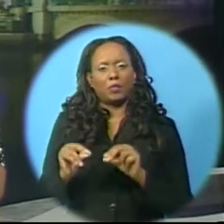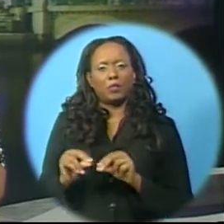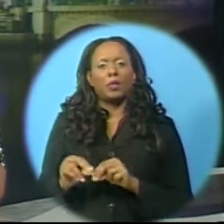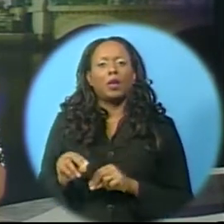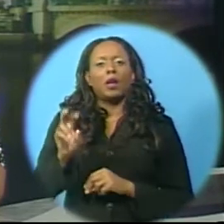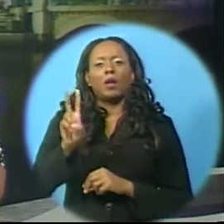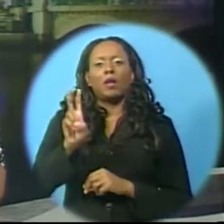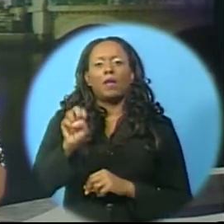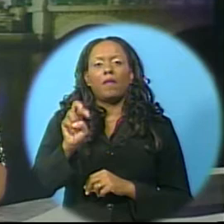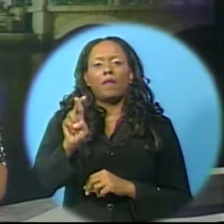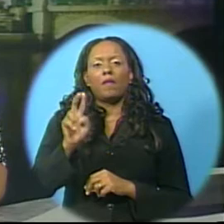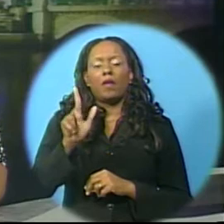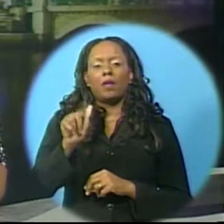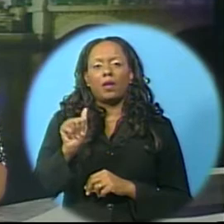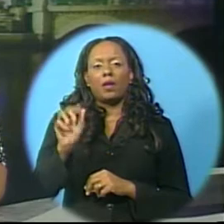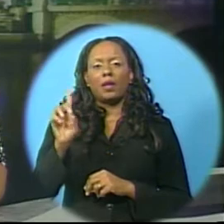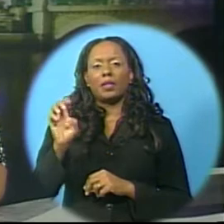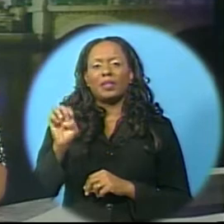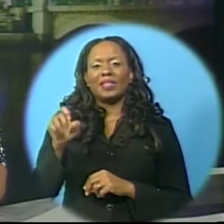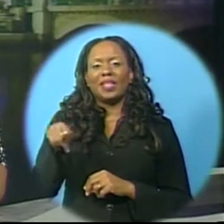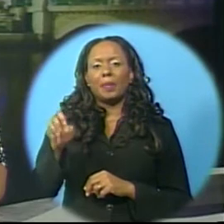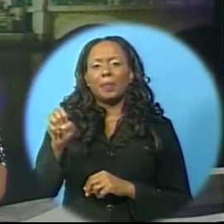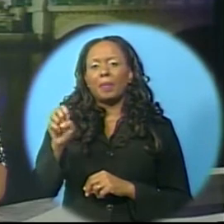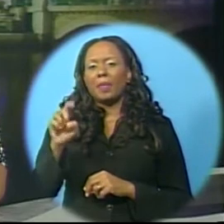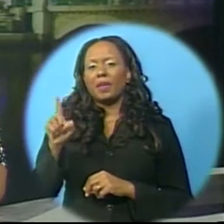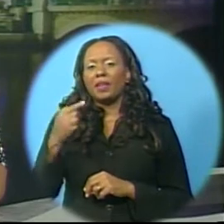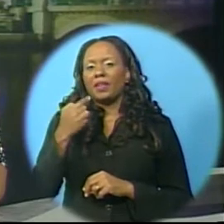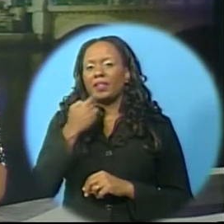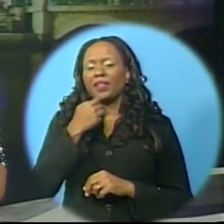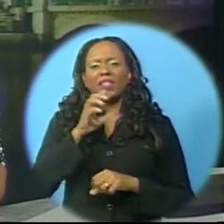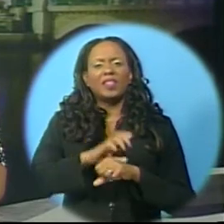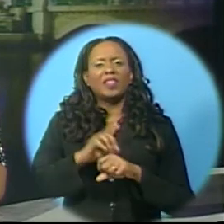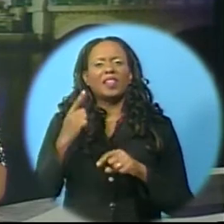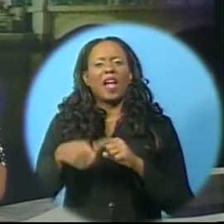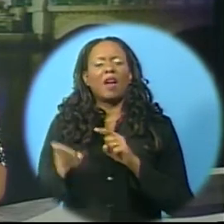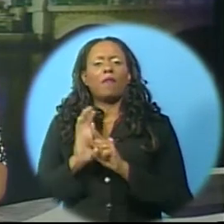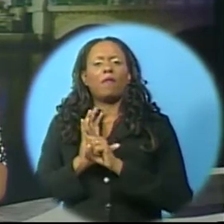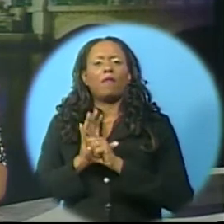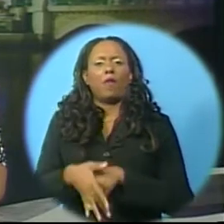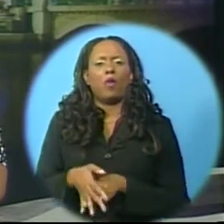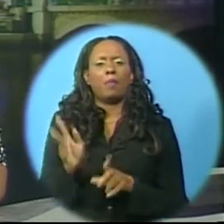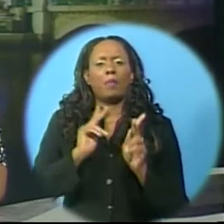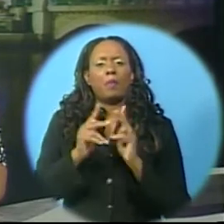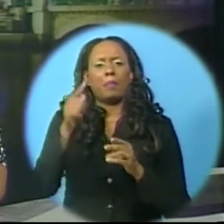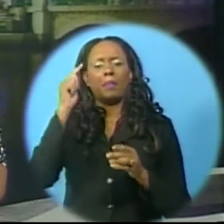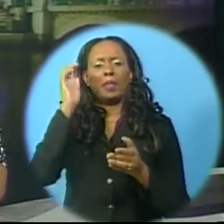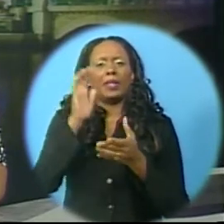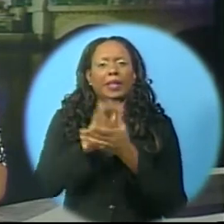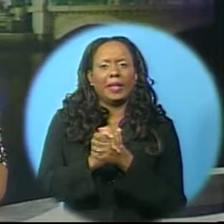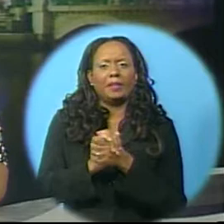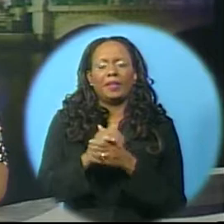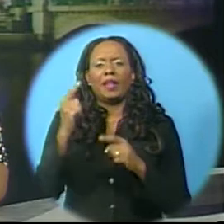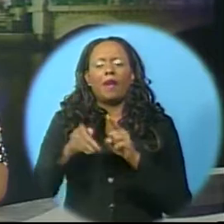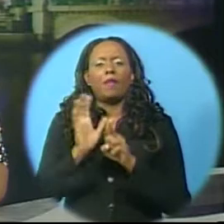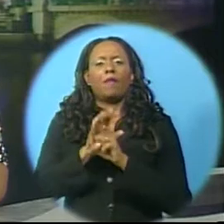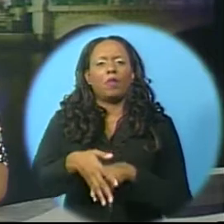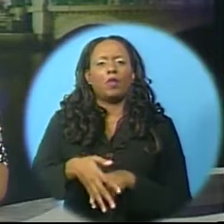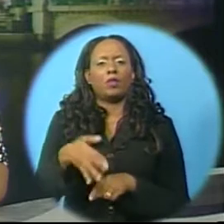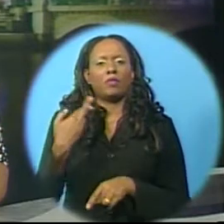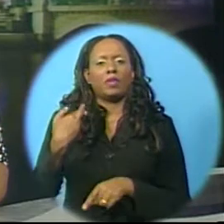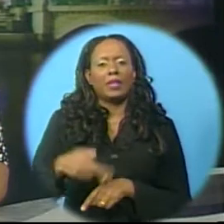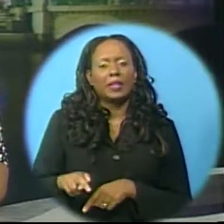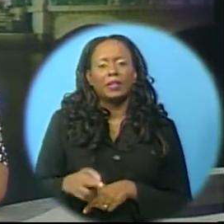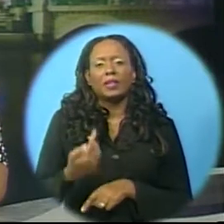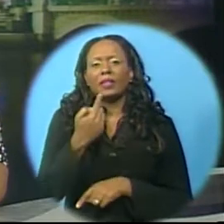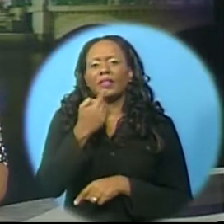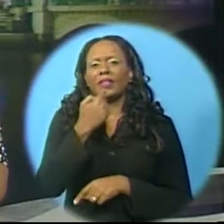in her address to the Senate. She says the church cannot force religion down people's throats. Ms. de Pisa also replied to what she's